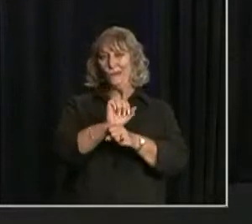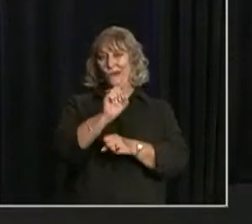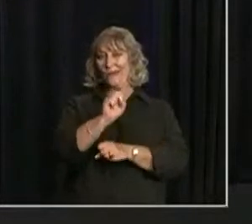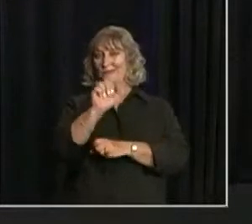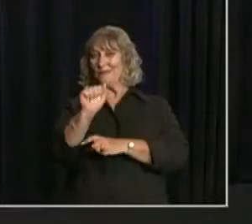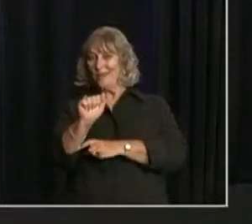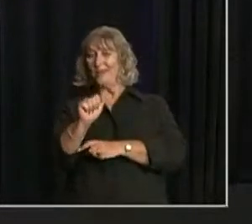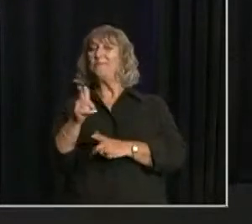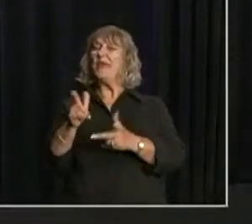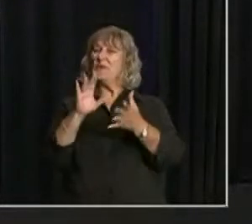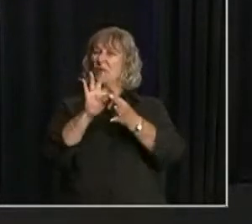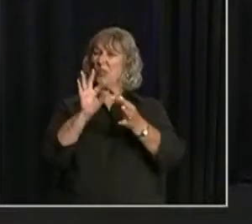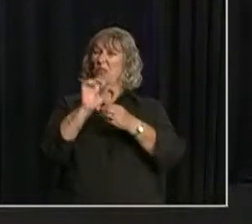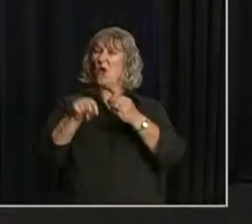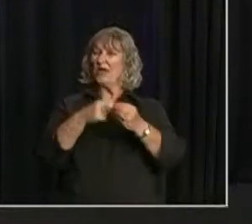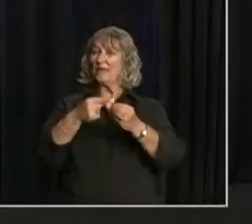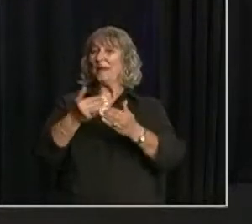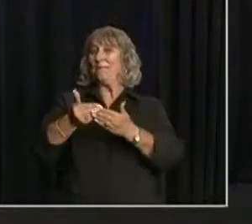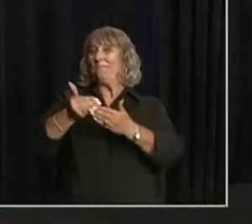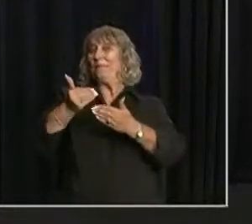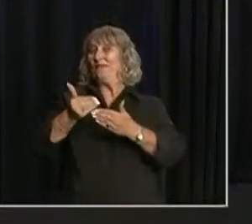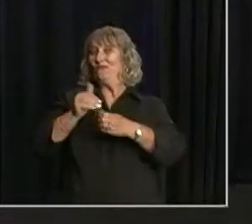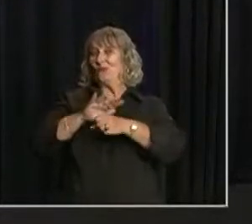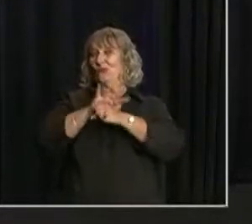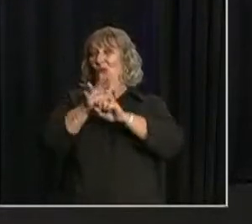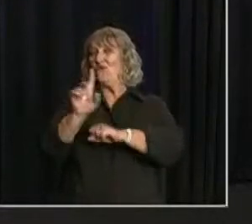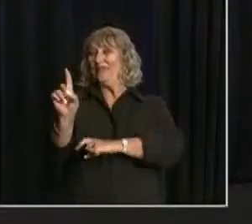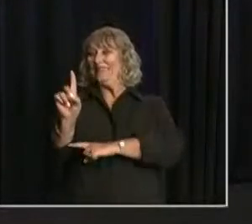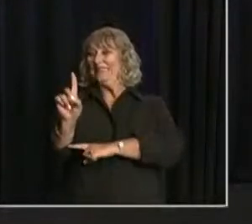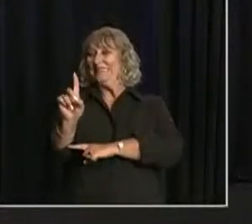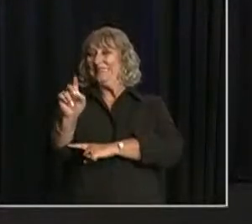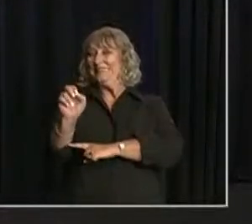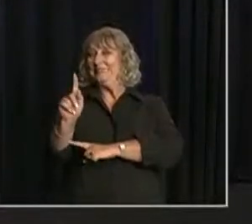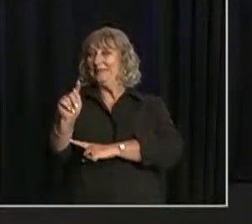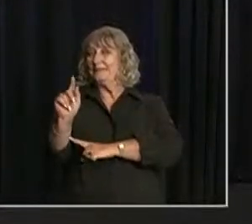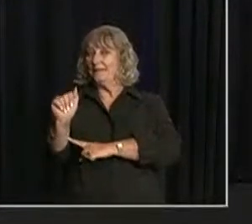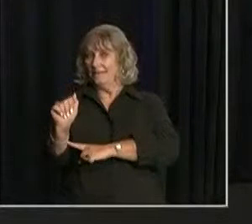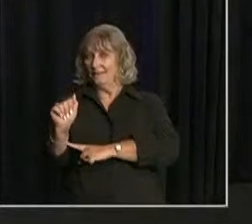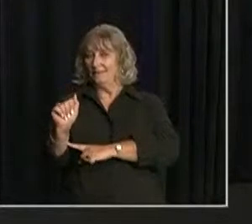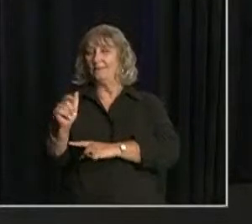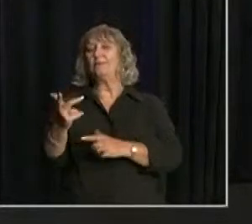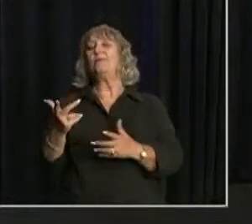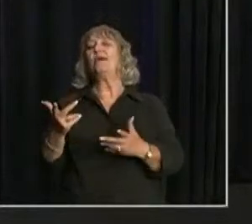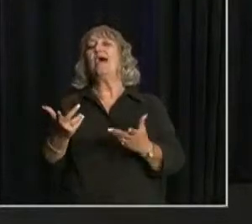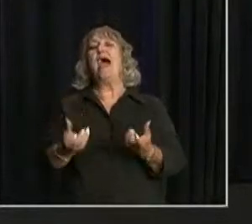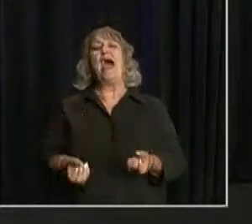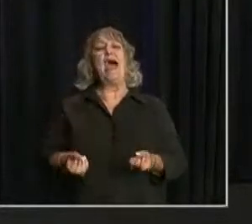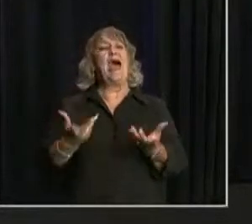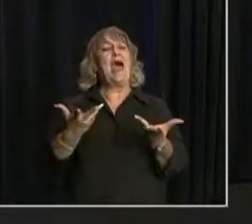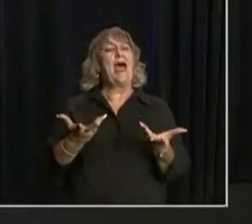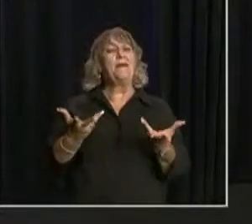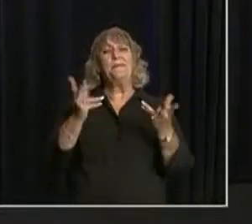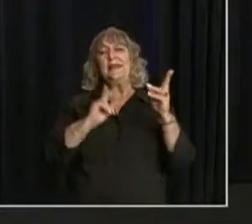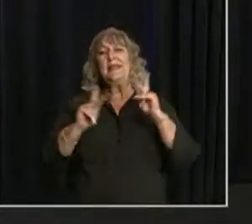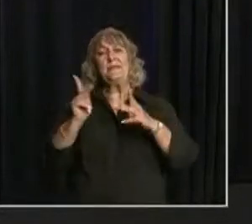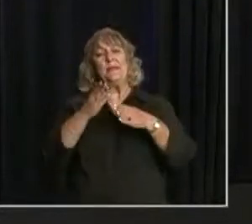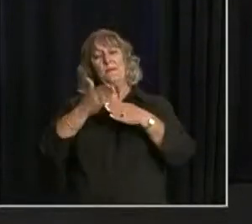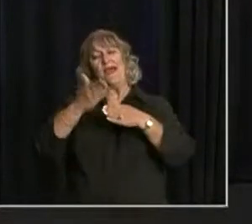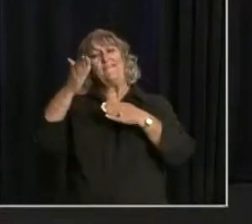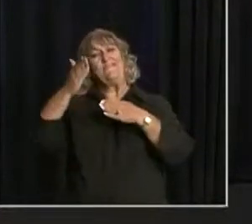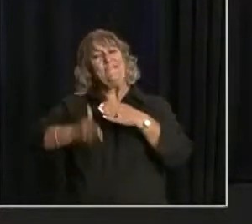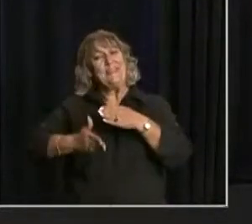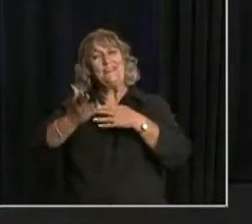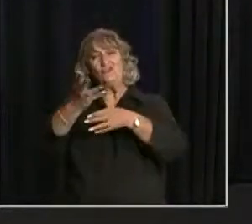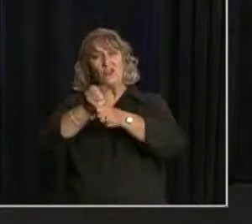program right before Delta started to get its surge. Do you have any updated data as to how many people have completed or